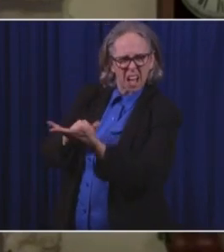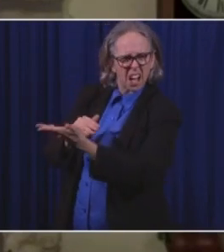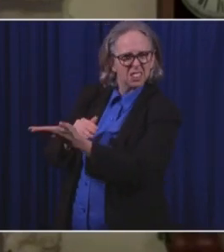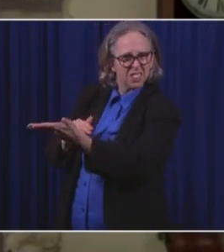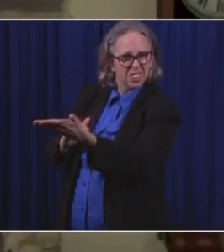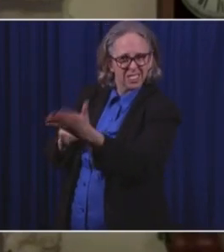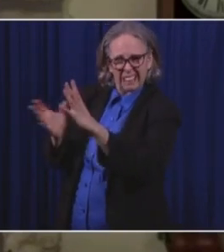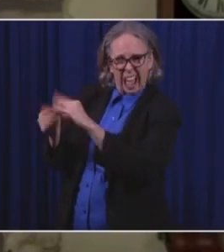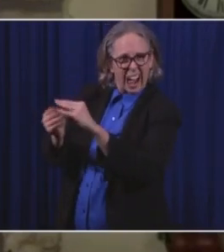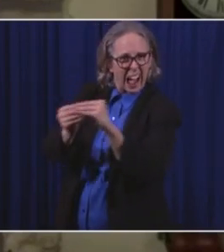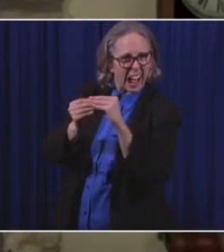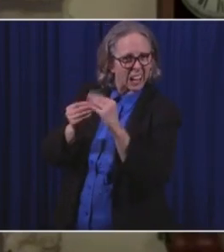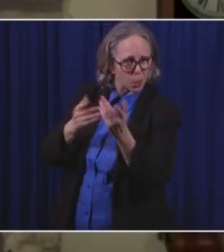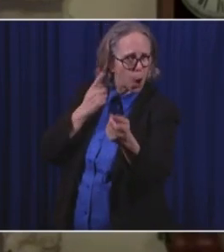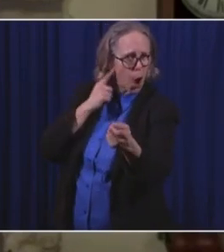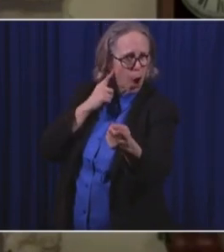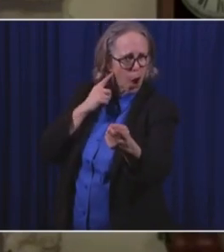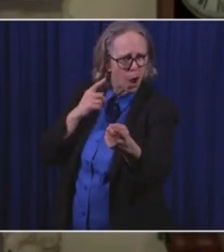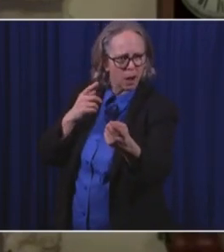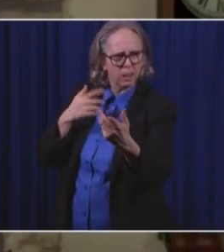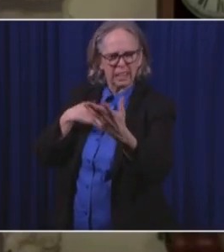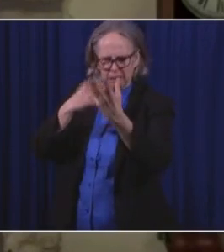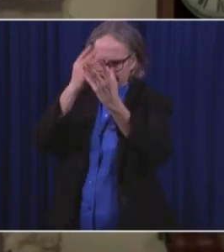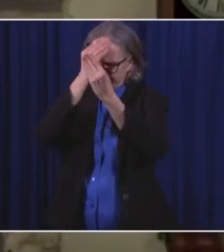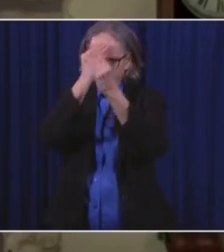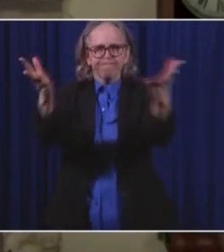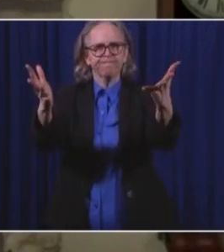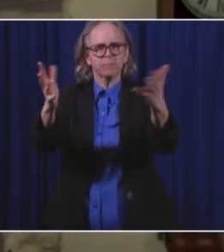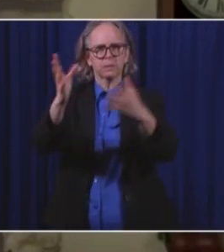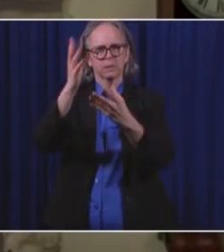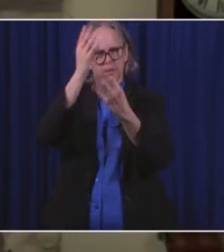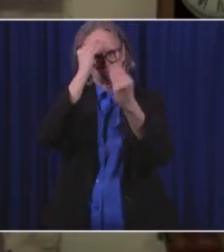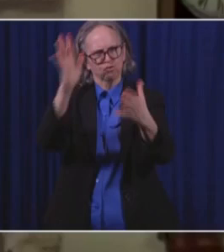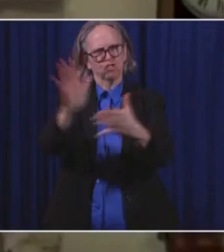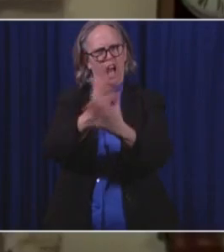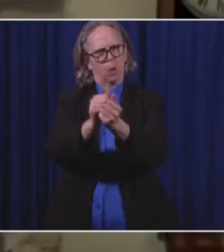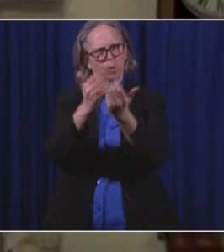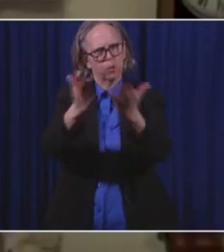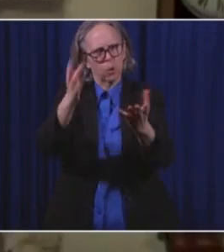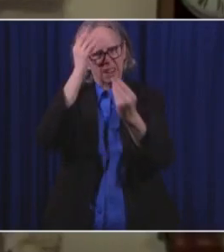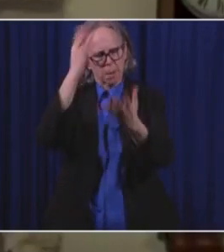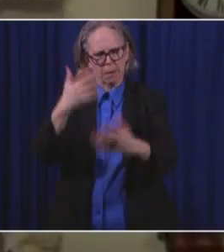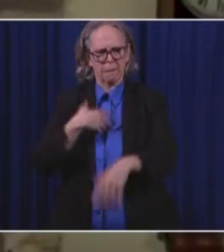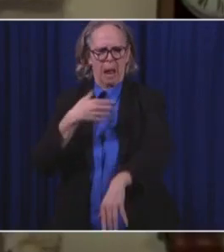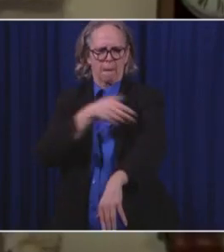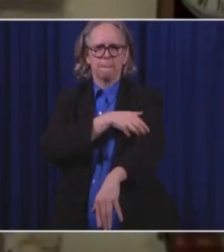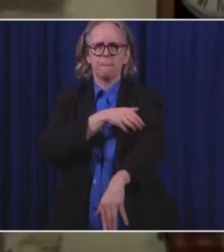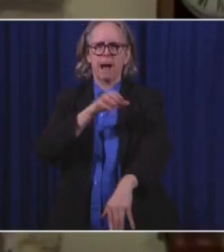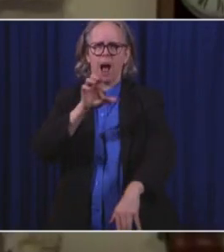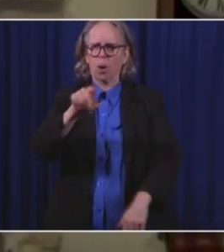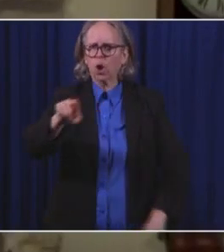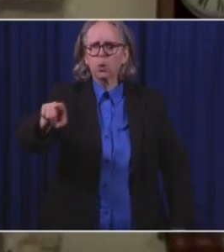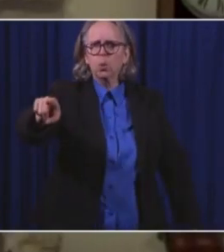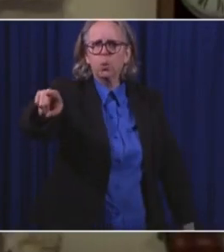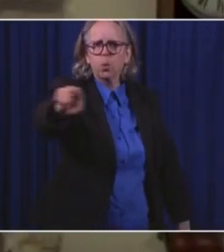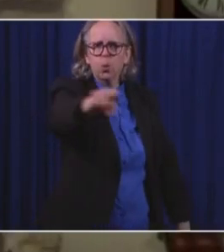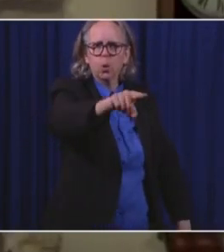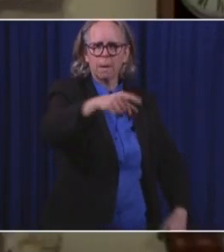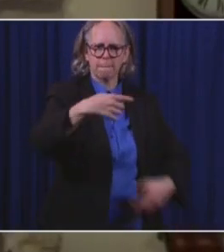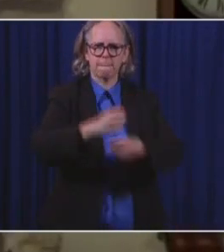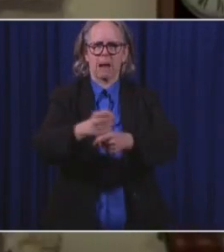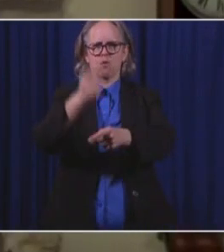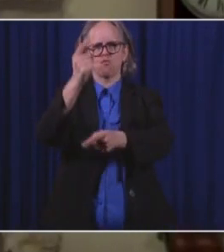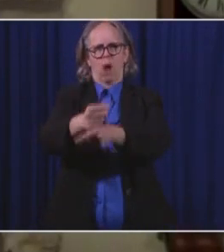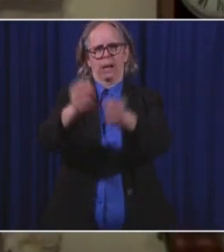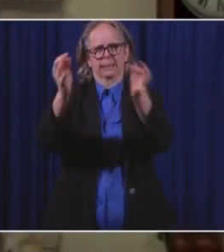to get the best information, to put the tools in the hands of Ohioans. And I'm confident that they can take those tools and